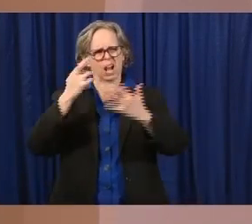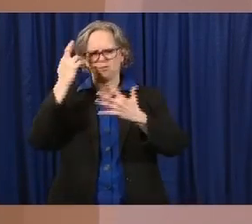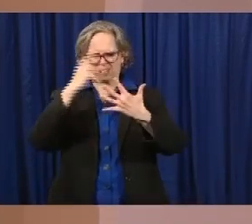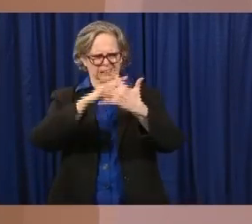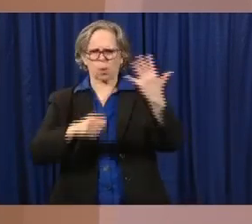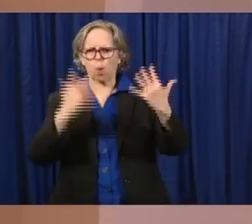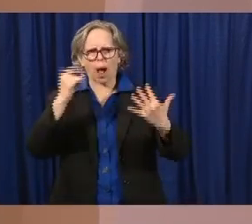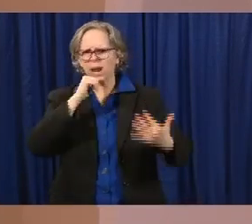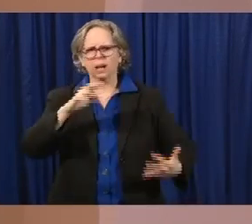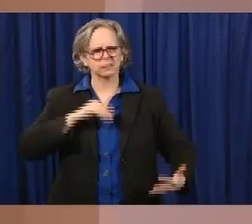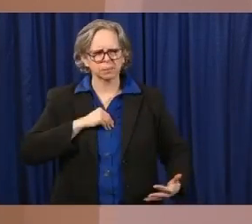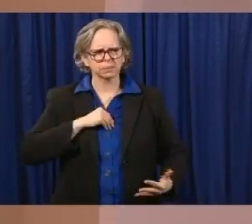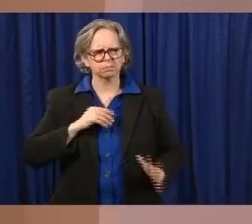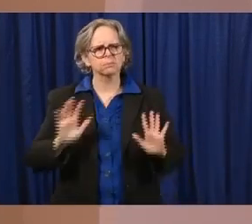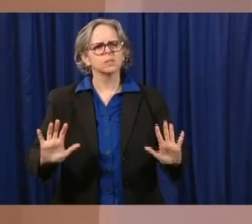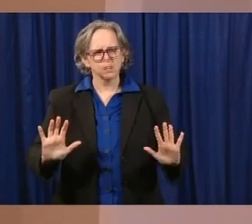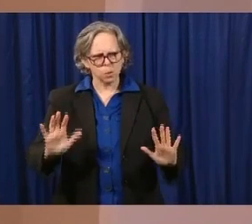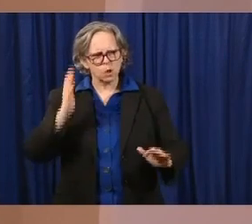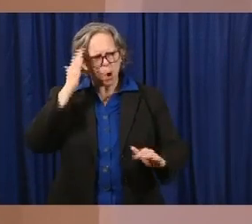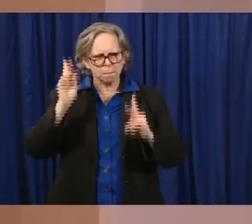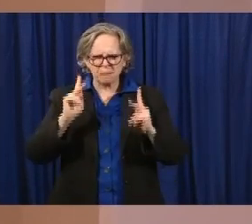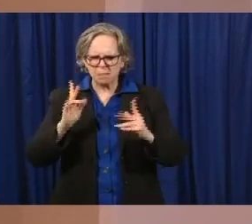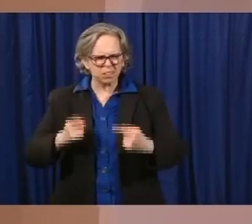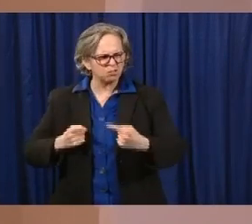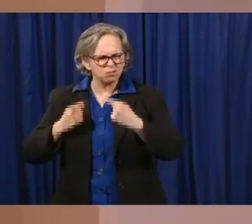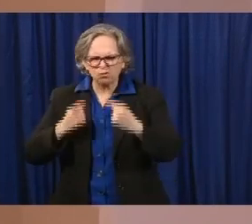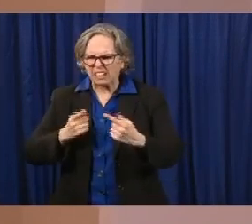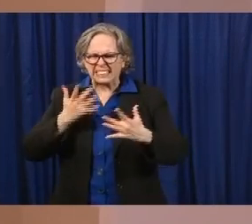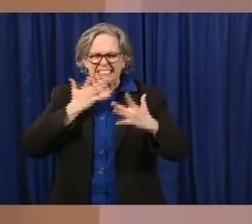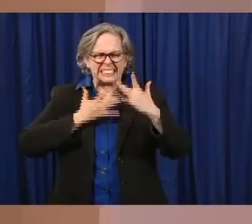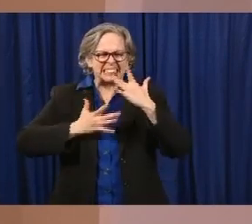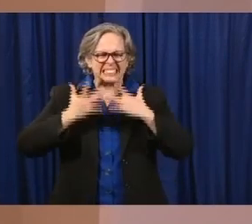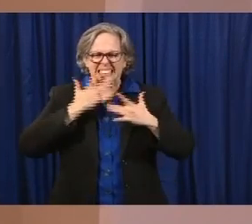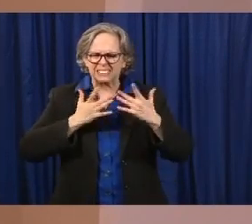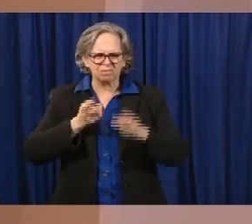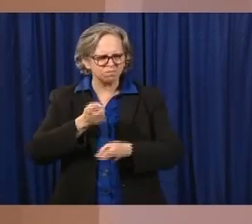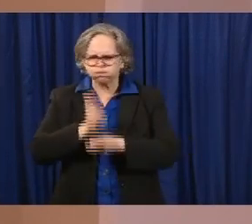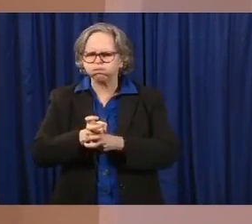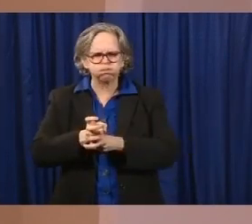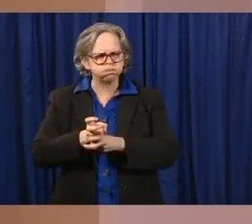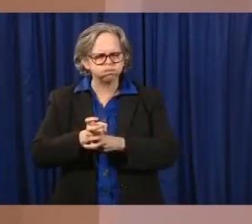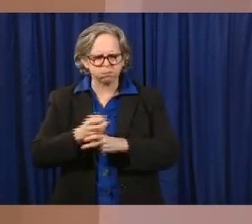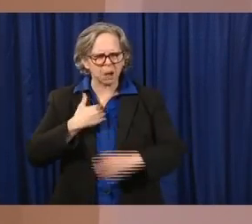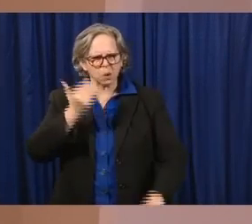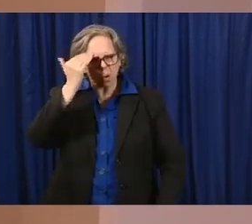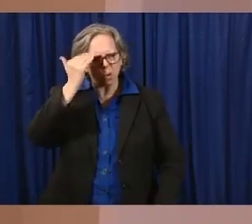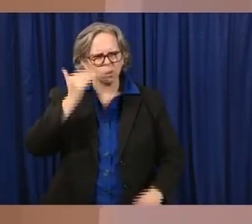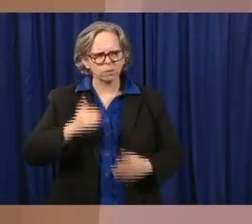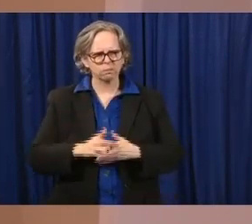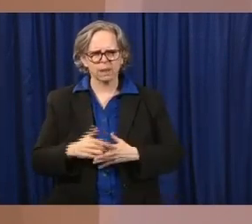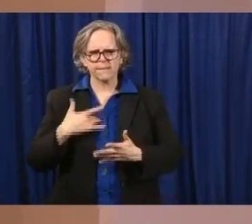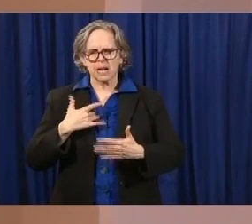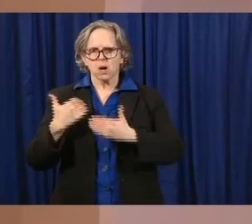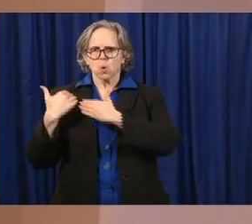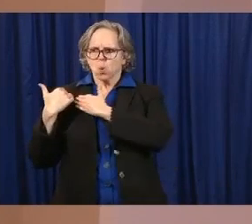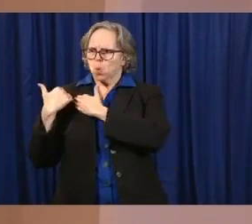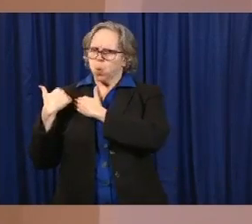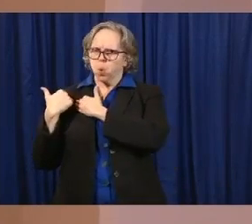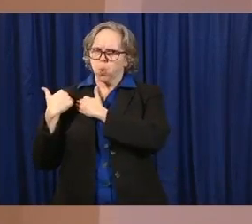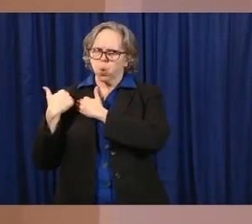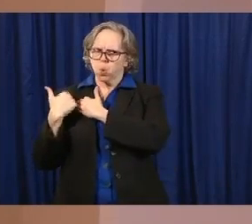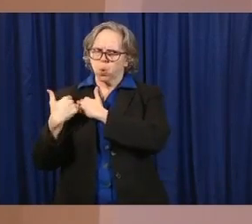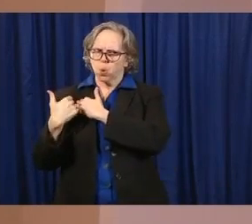struggling, and this is a difficult time, and we feel the responsibility to serve